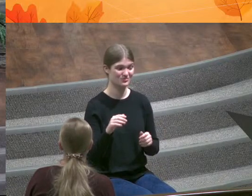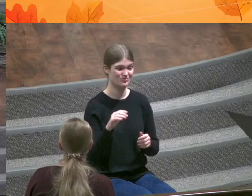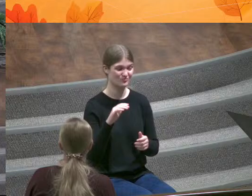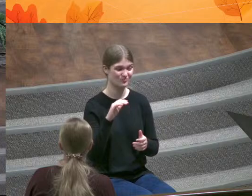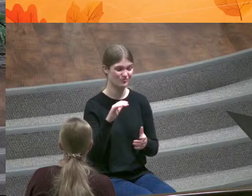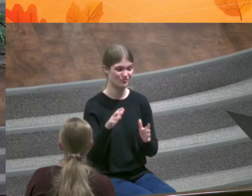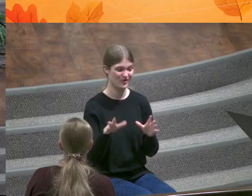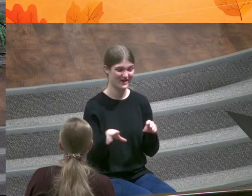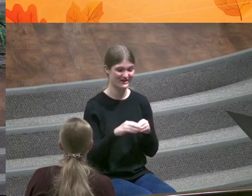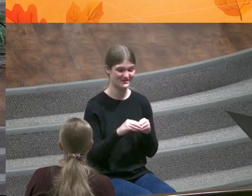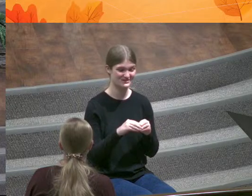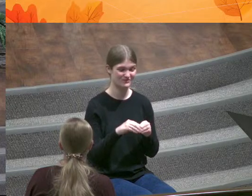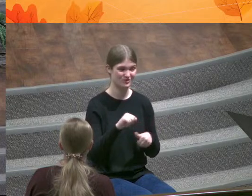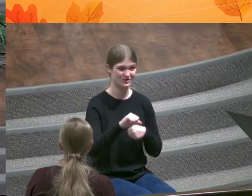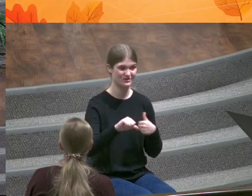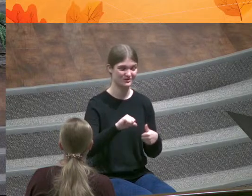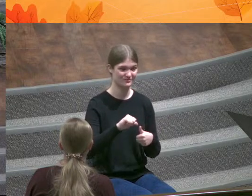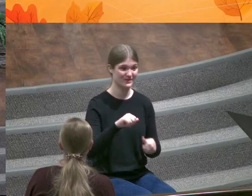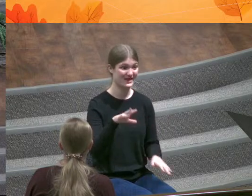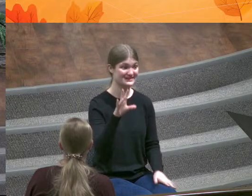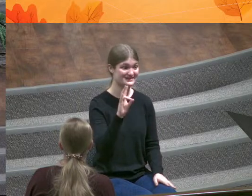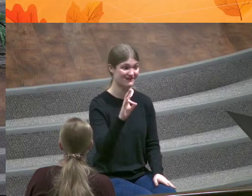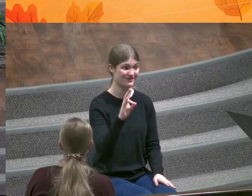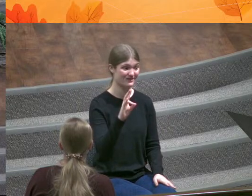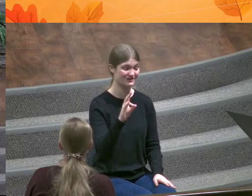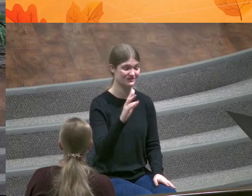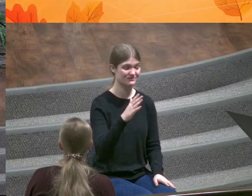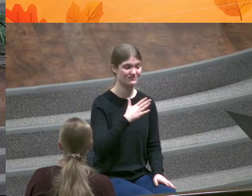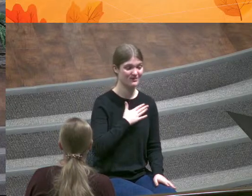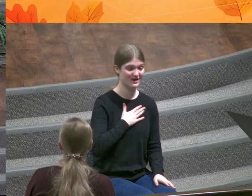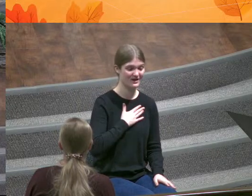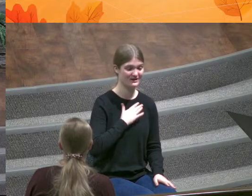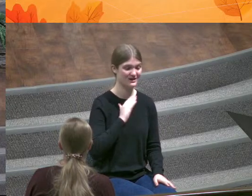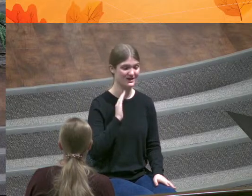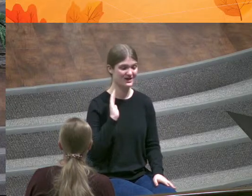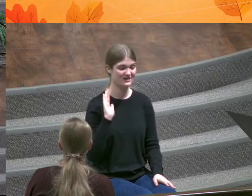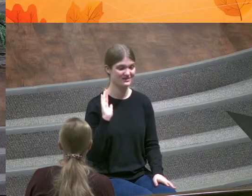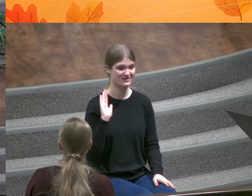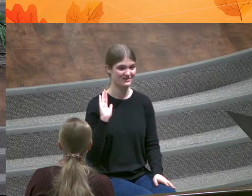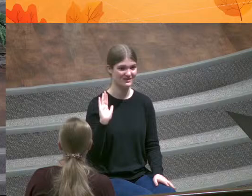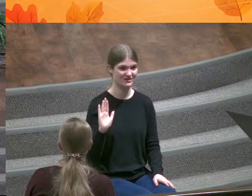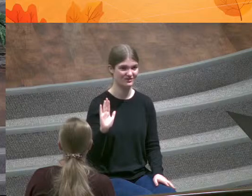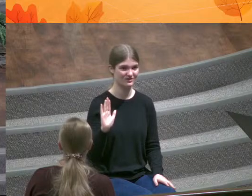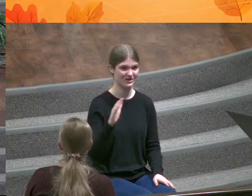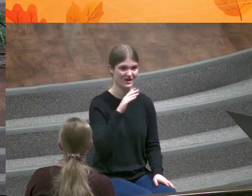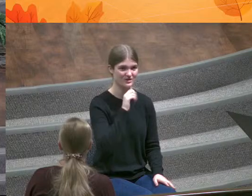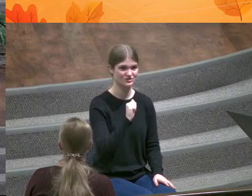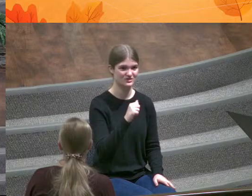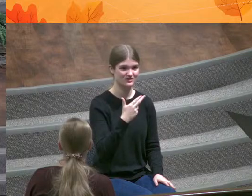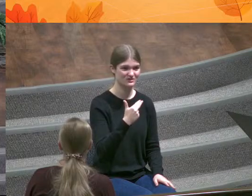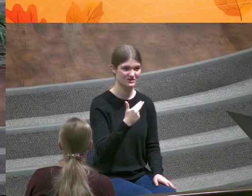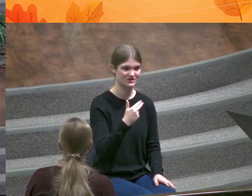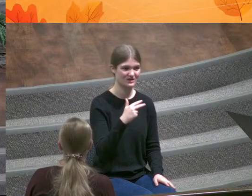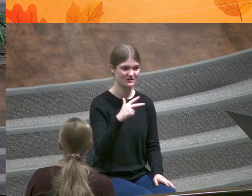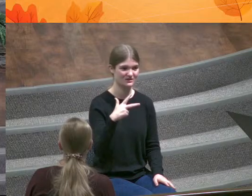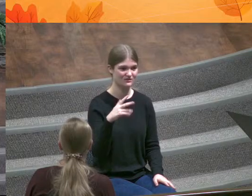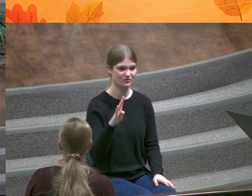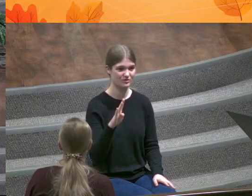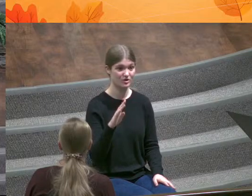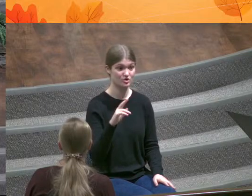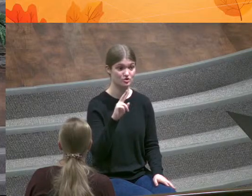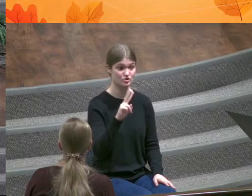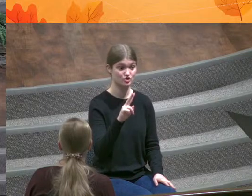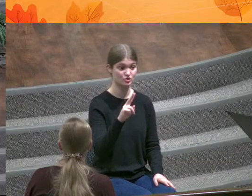7. Between my and their ages 14 and 34. 2 of them died on the way to my house in